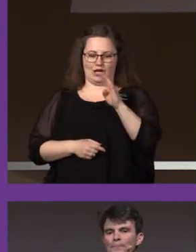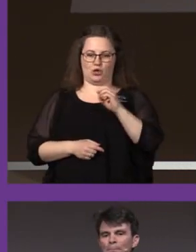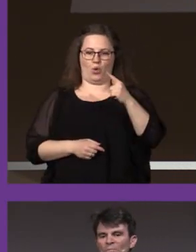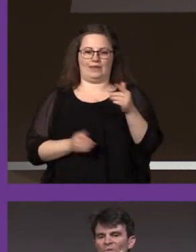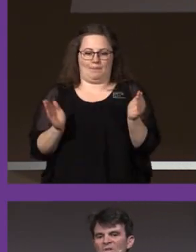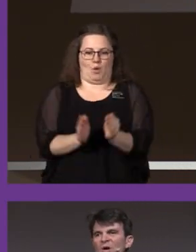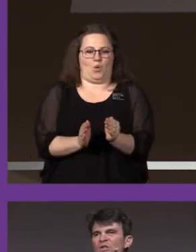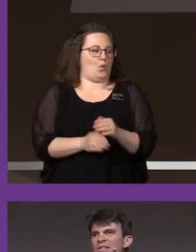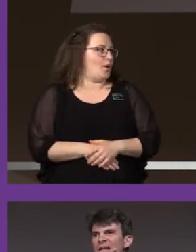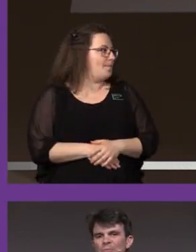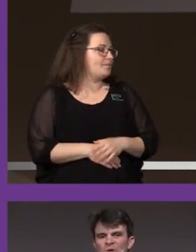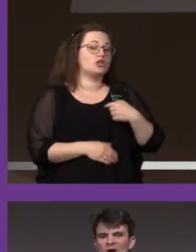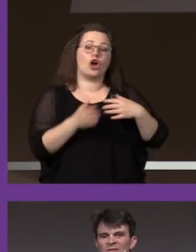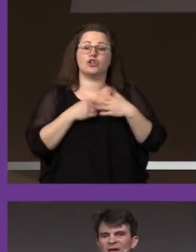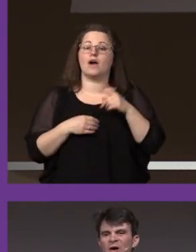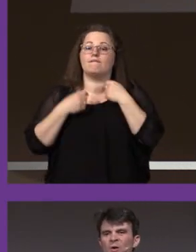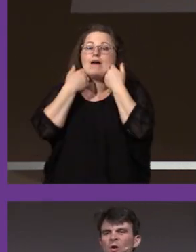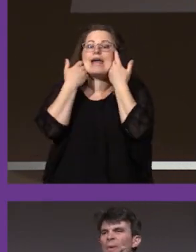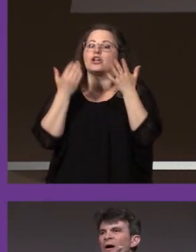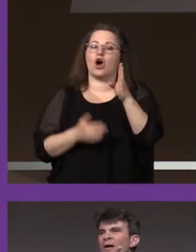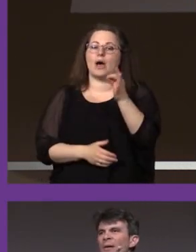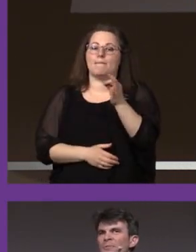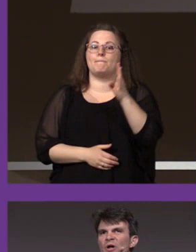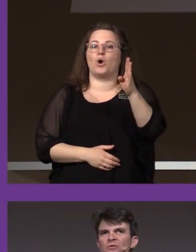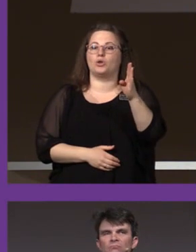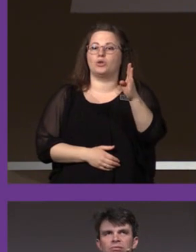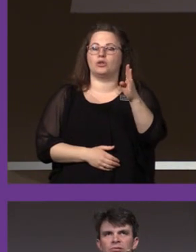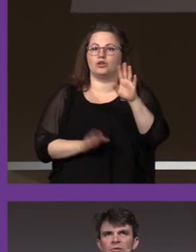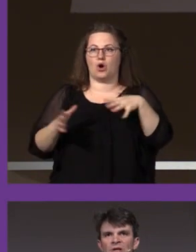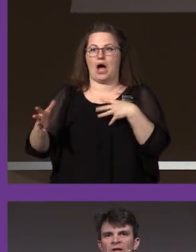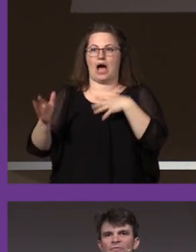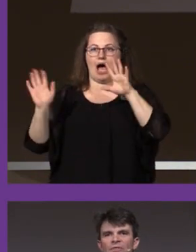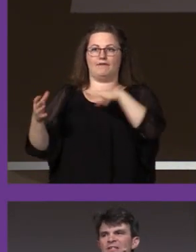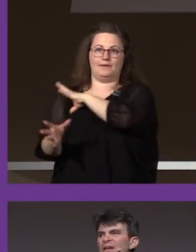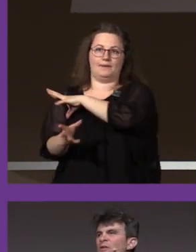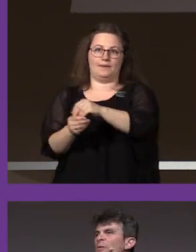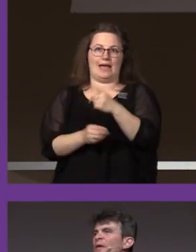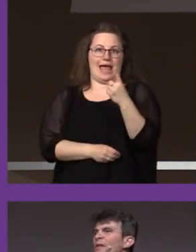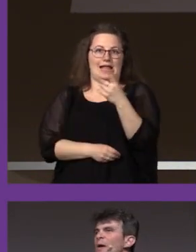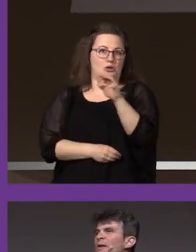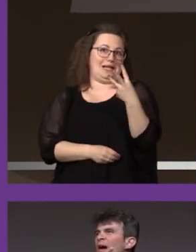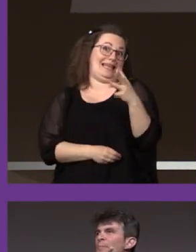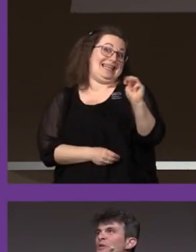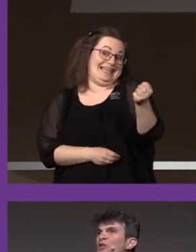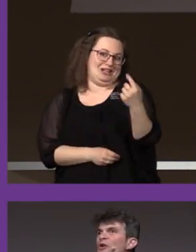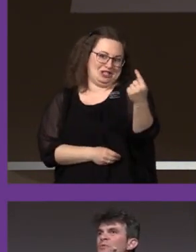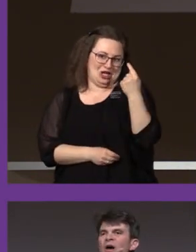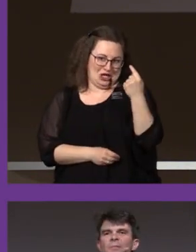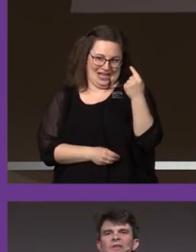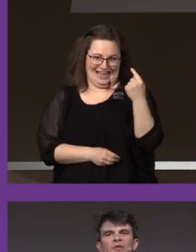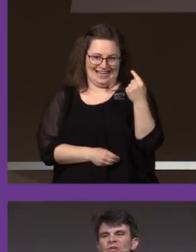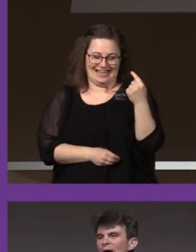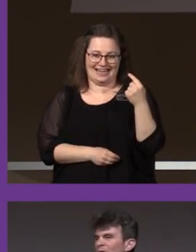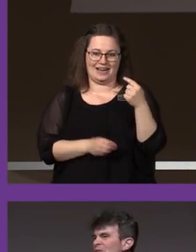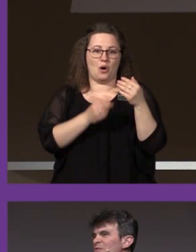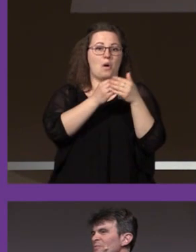one. So I do a daily podcast all about, and I'm up to 139 or something at the moment, and there's no time